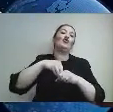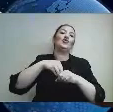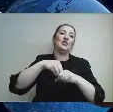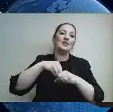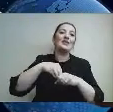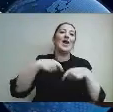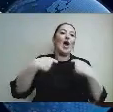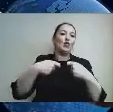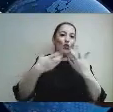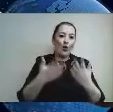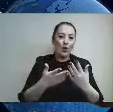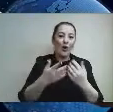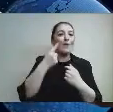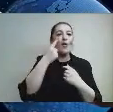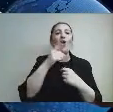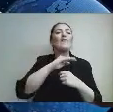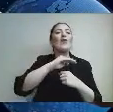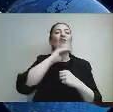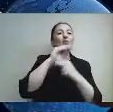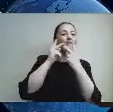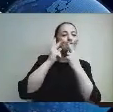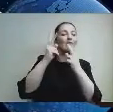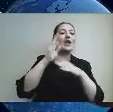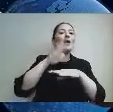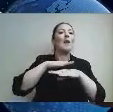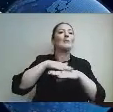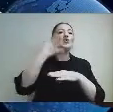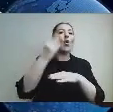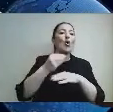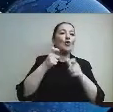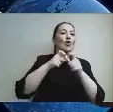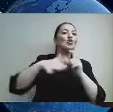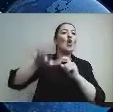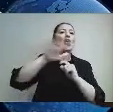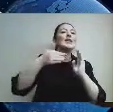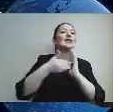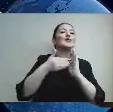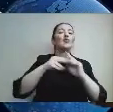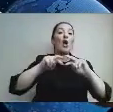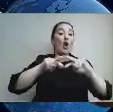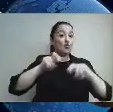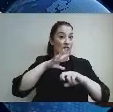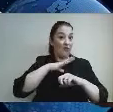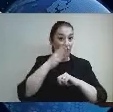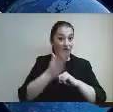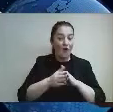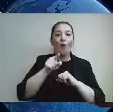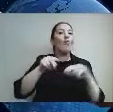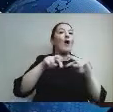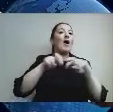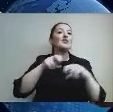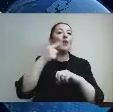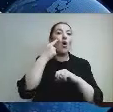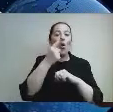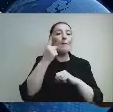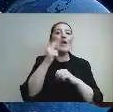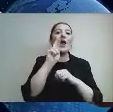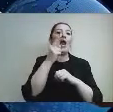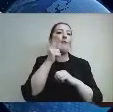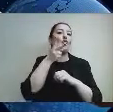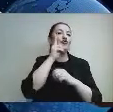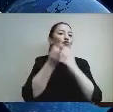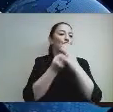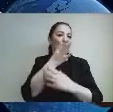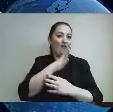social entrepreneurship, and there's a report out of that research which indicates that there's about